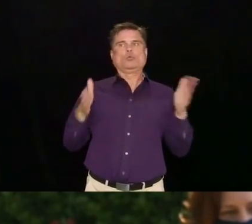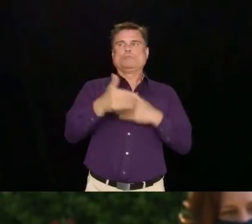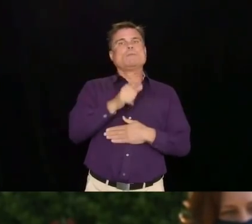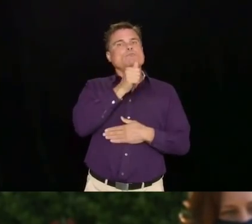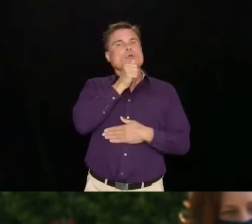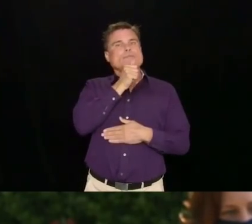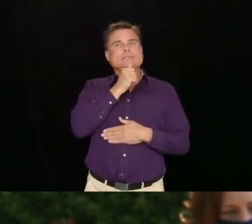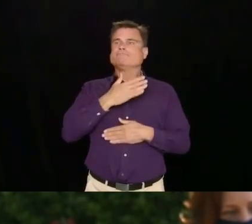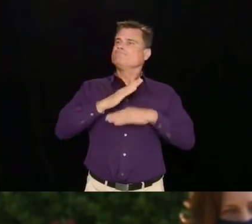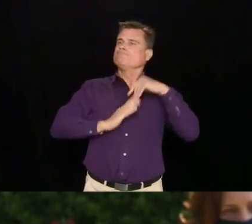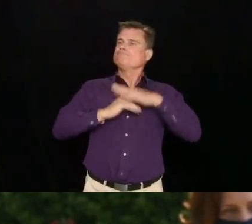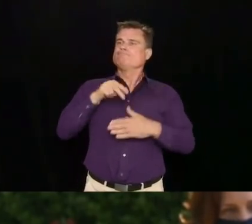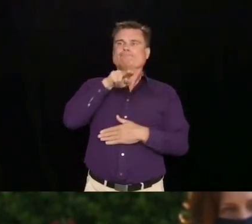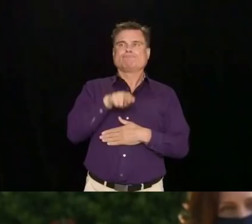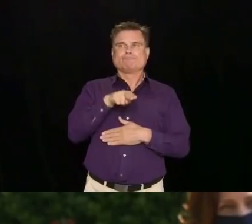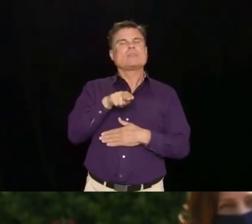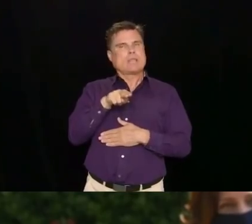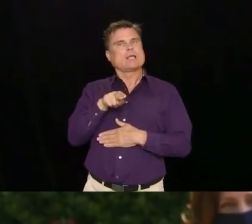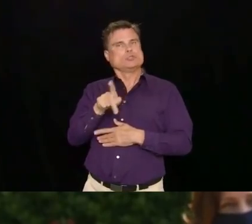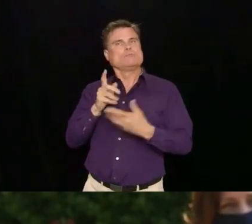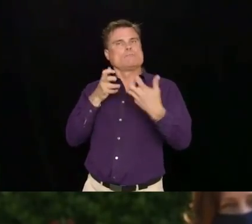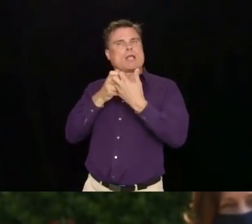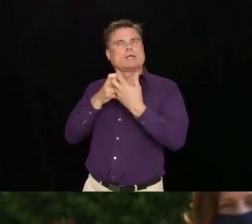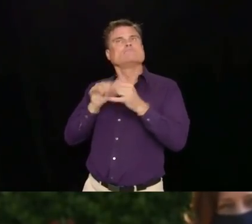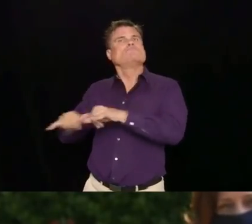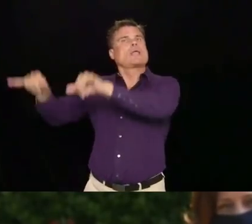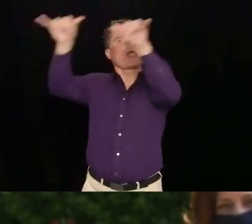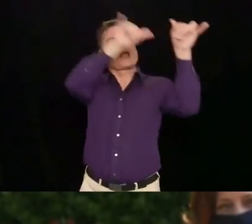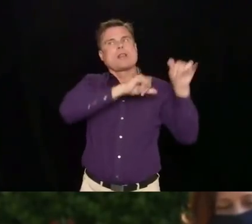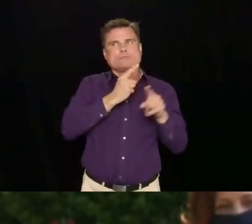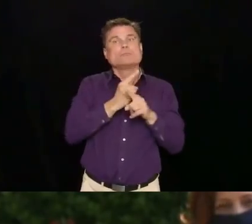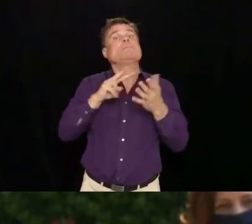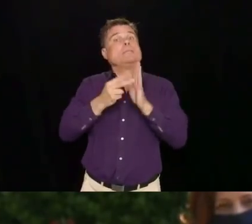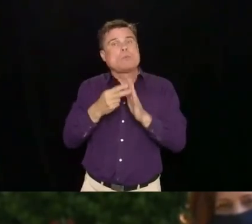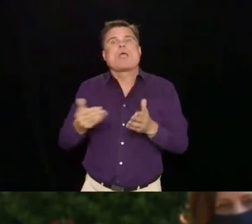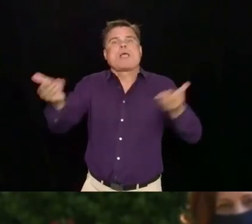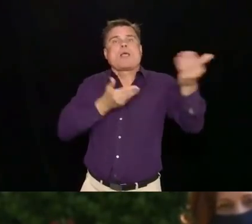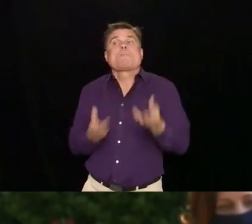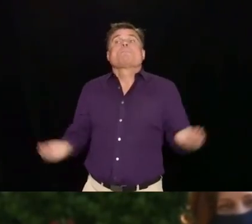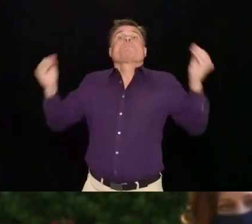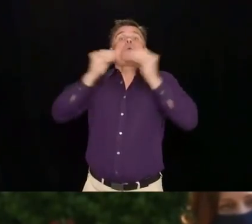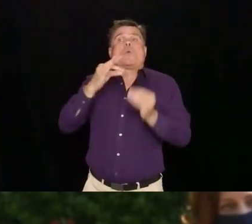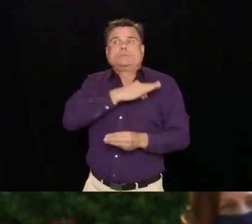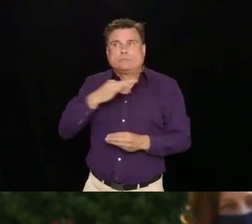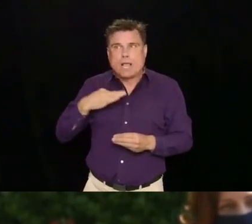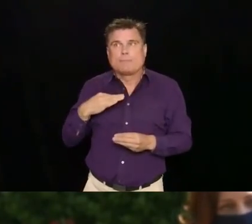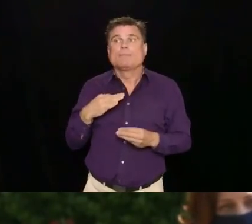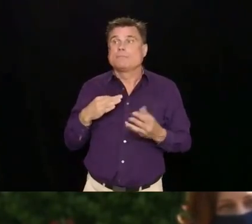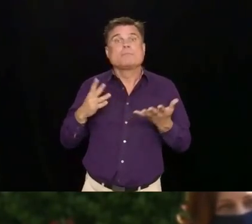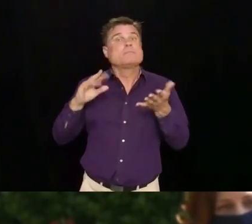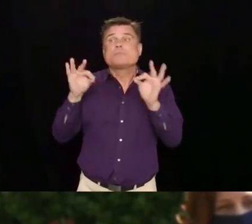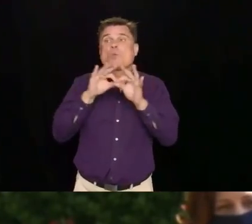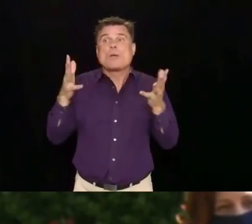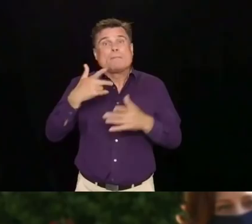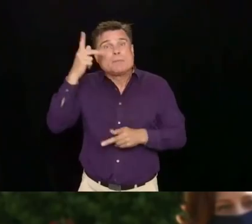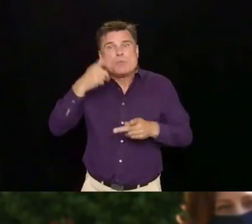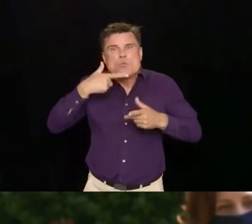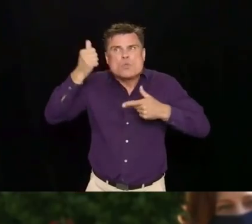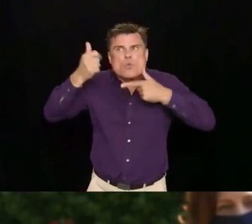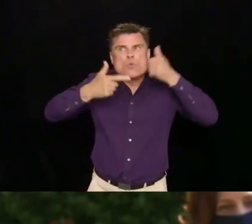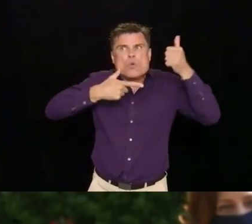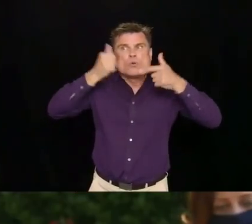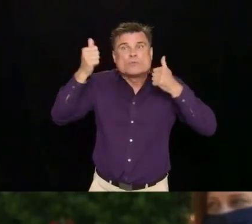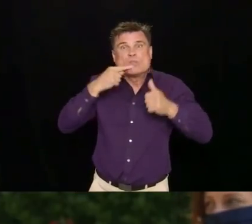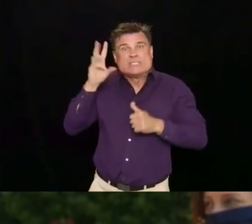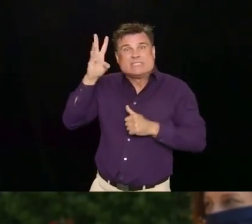for staffing. All of those things are important. But also that we, throughout our lives, as we live longer, especially as seniors from the age